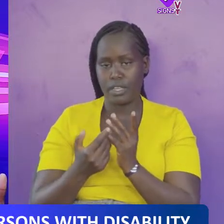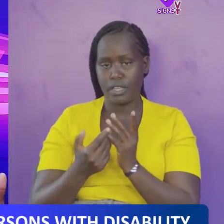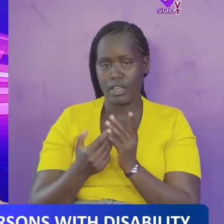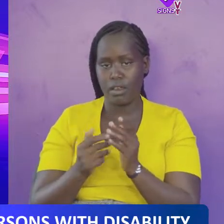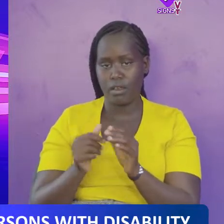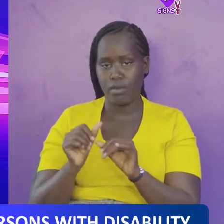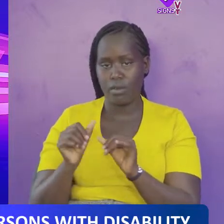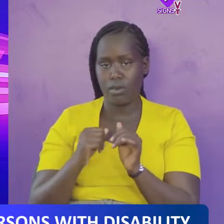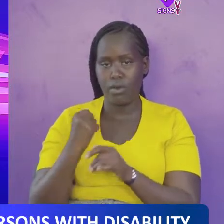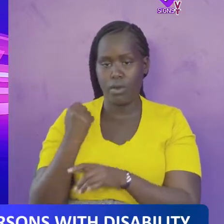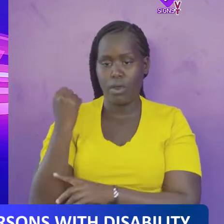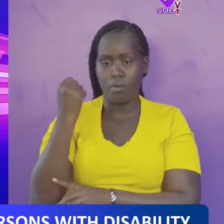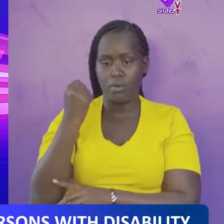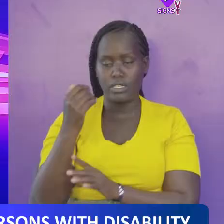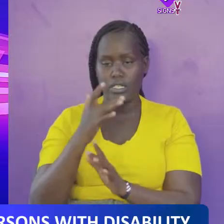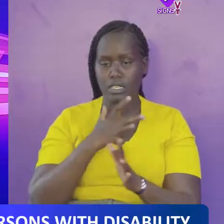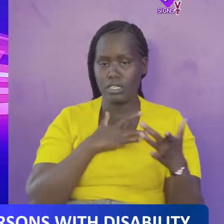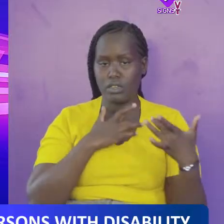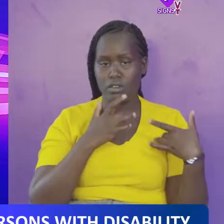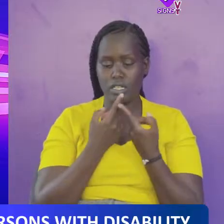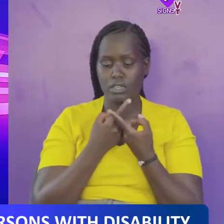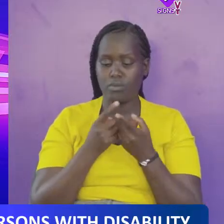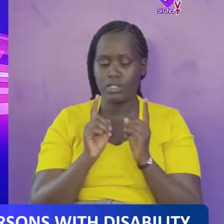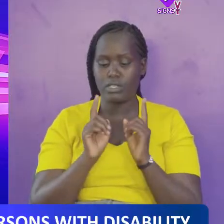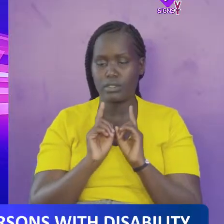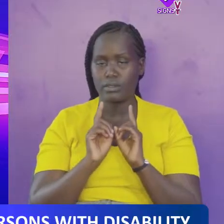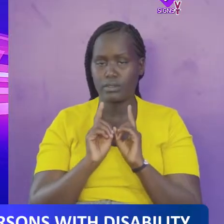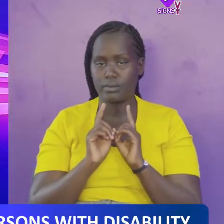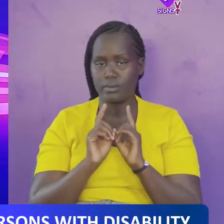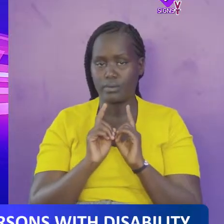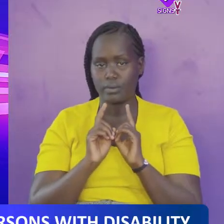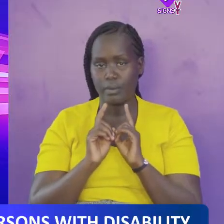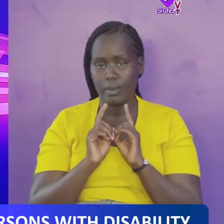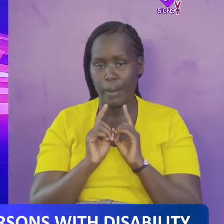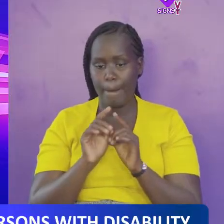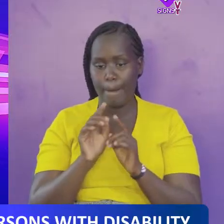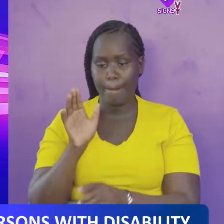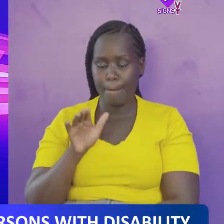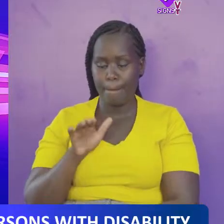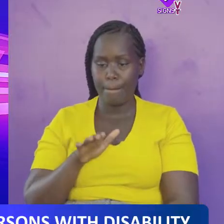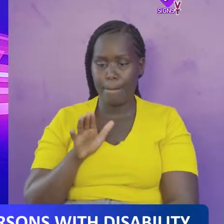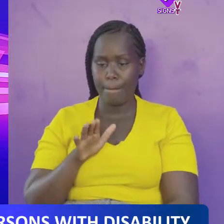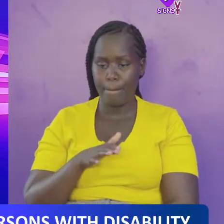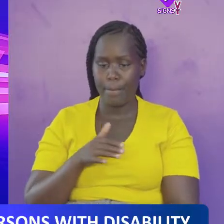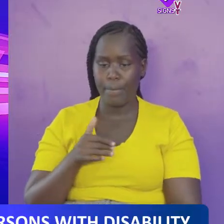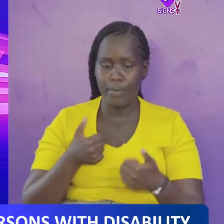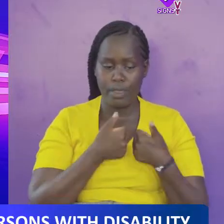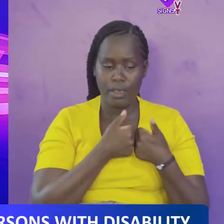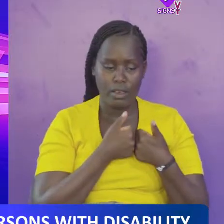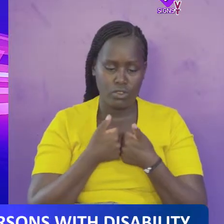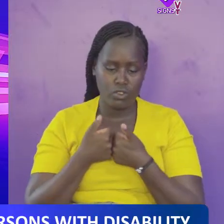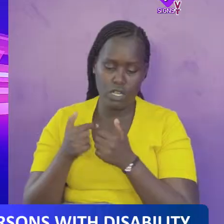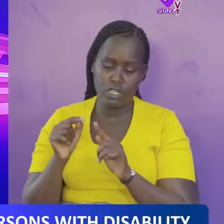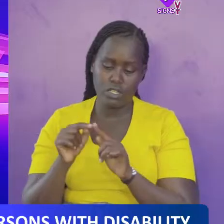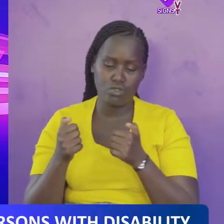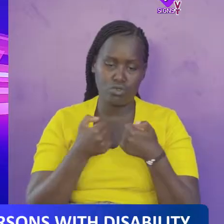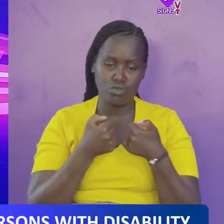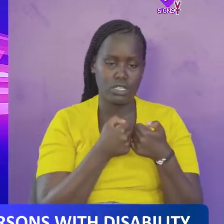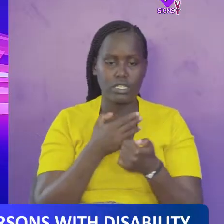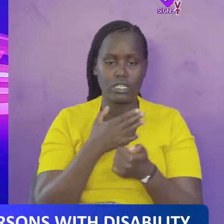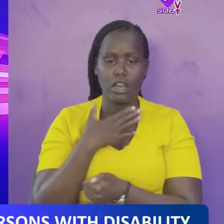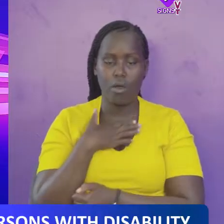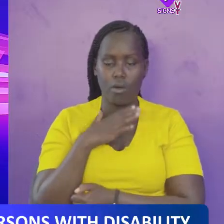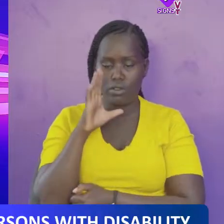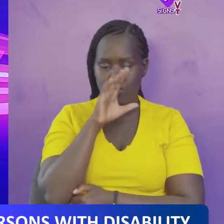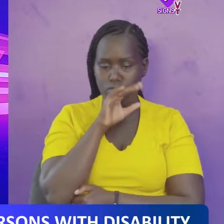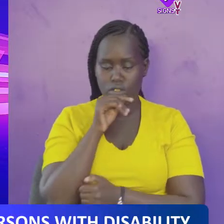is concerned. But as women challenge to challenge, I would assume that